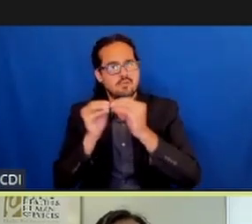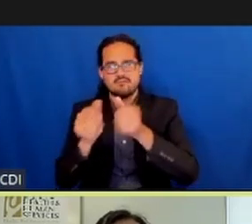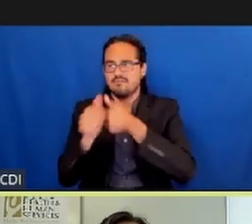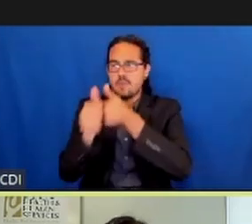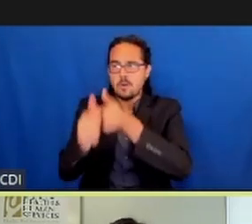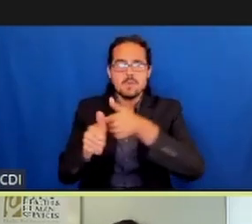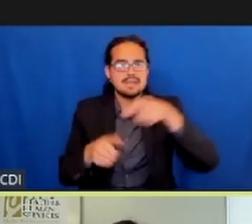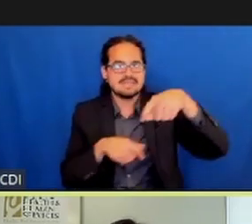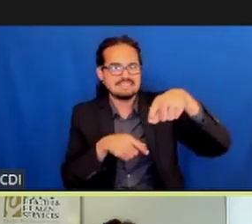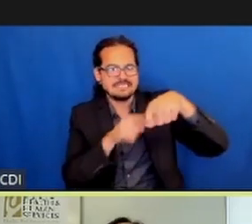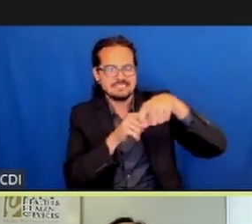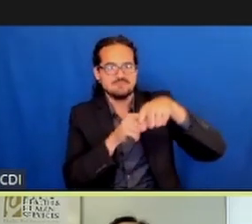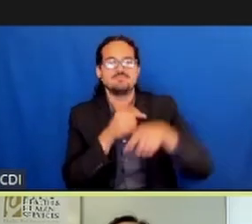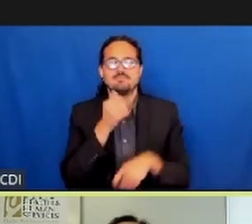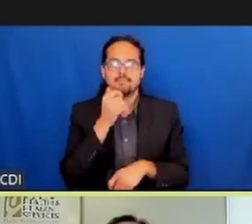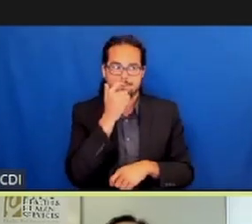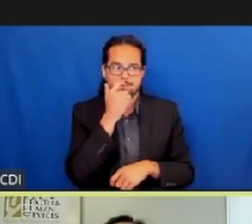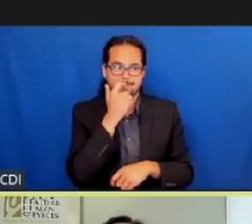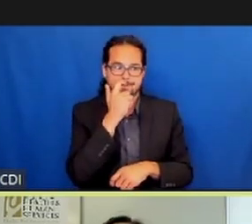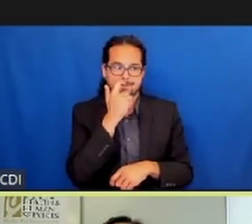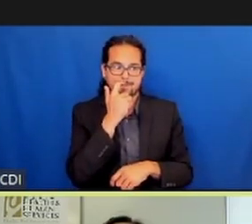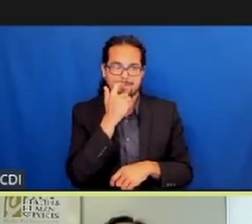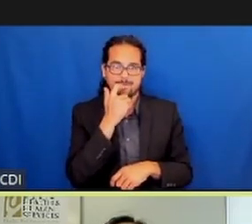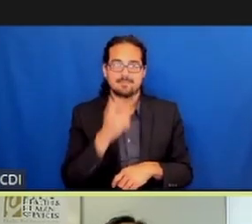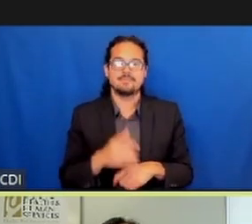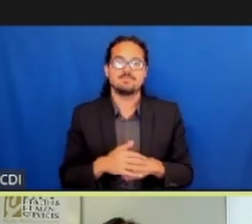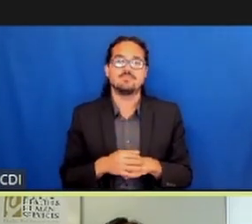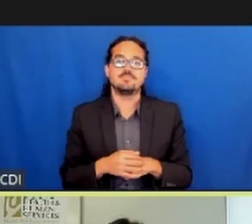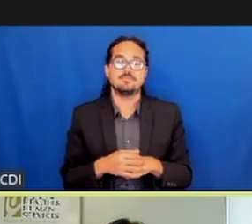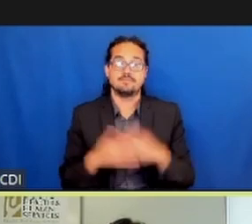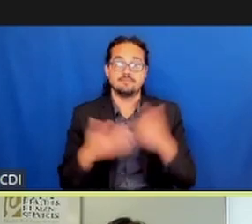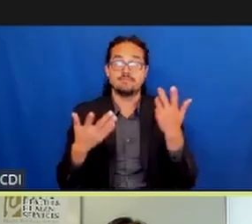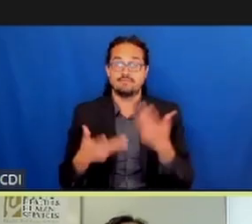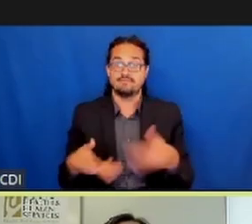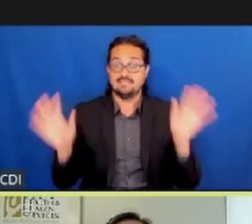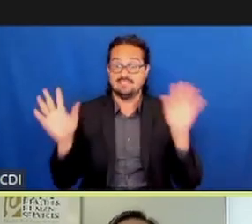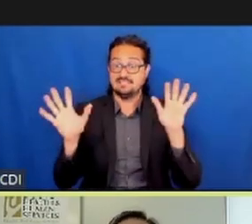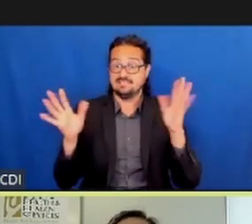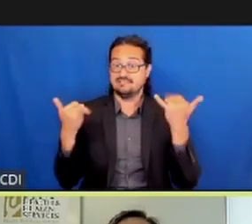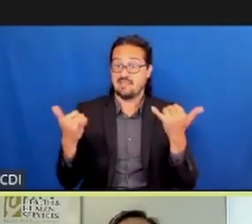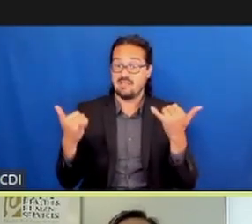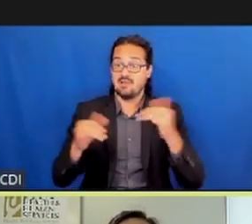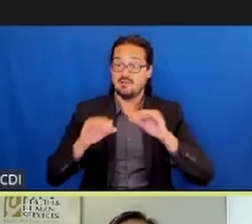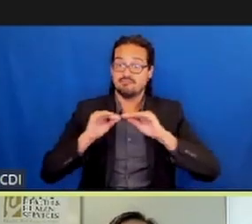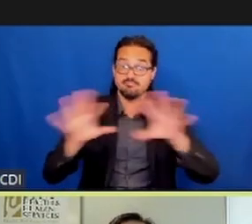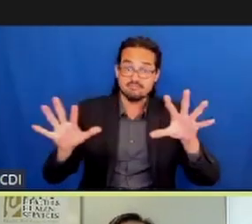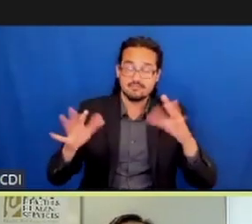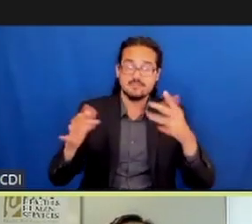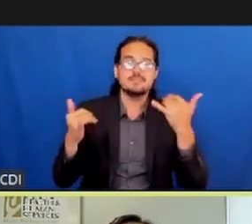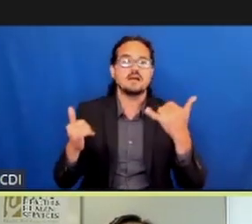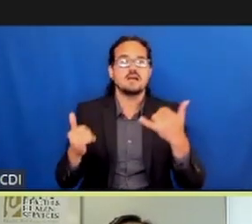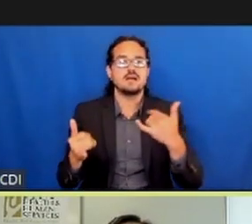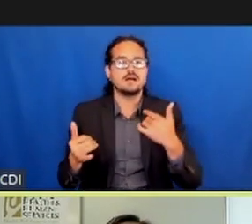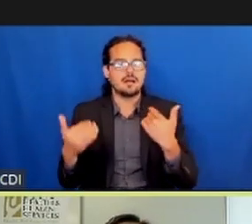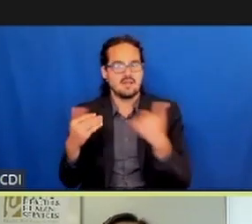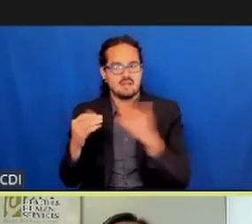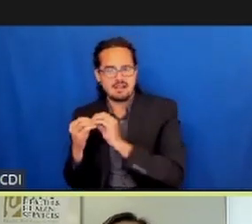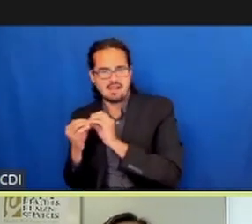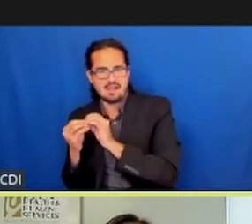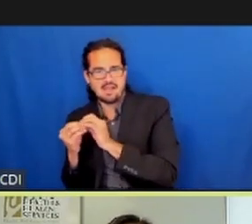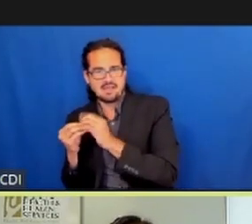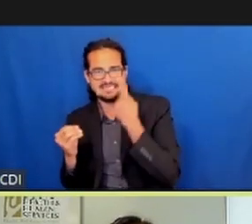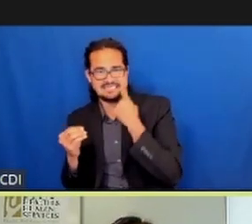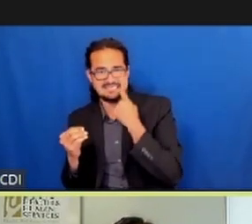the duration of our event, but I have secretly chatted the remaining panelists to see if they can hang on a few more